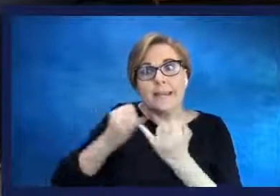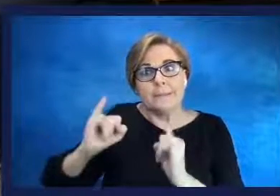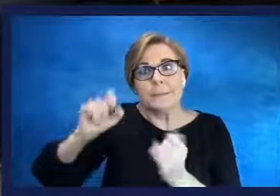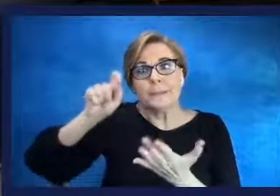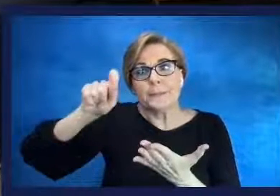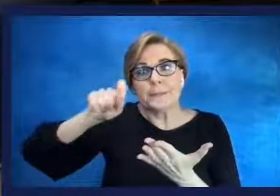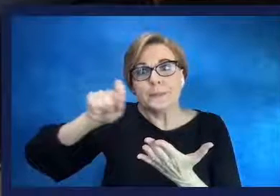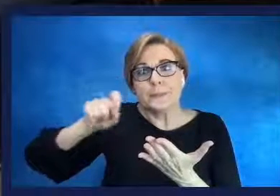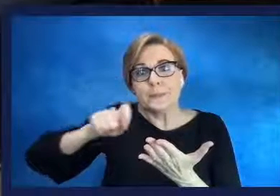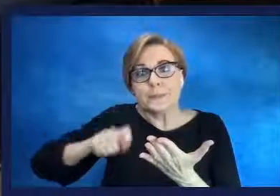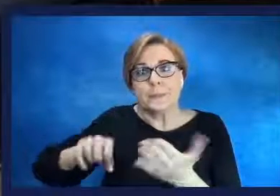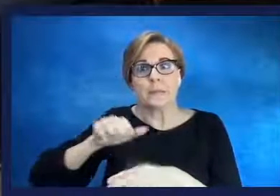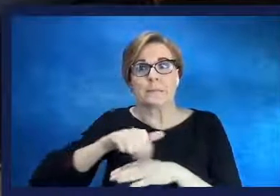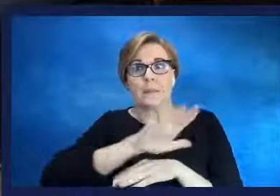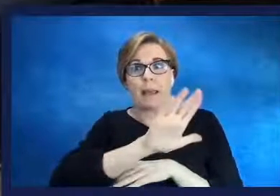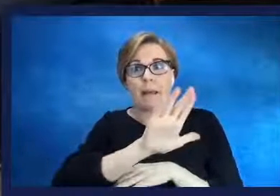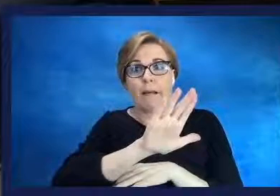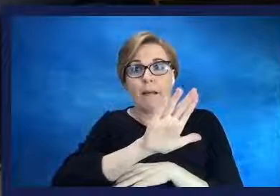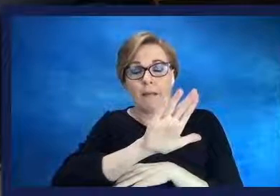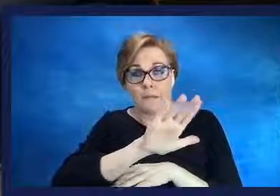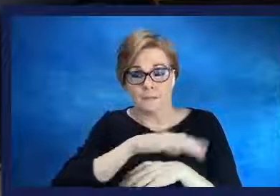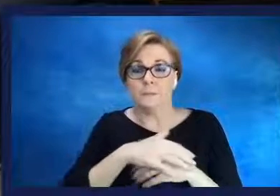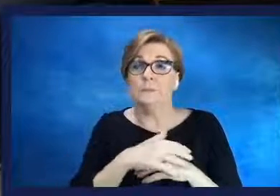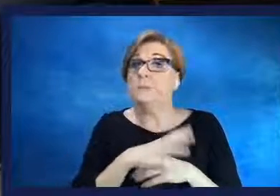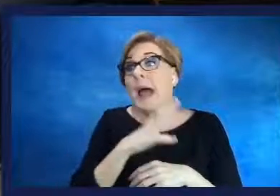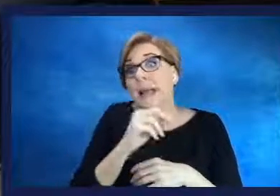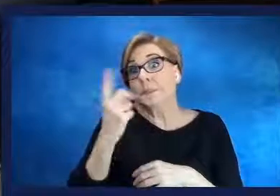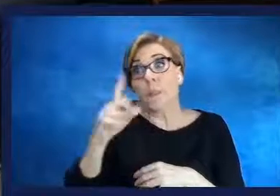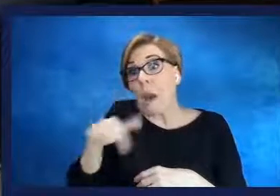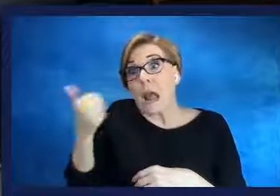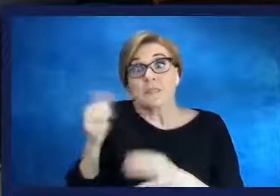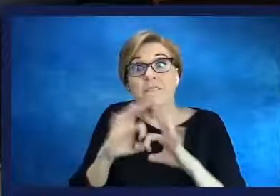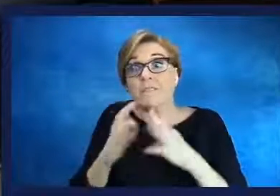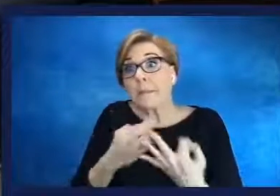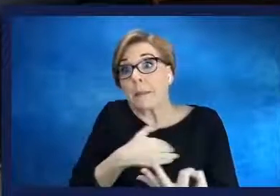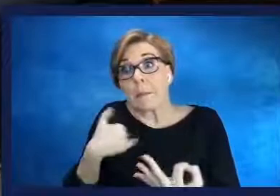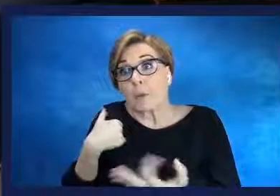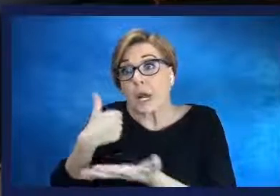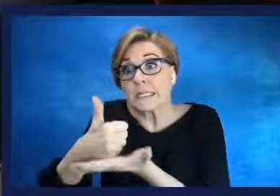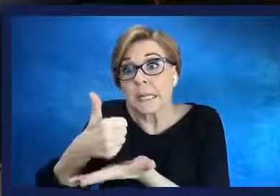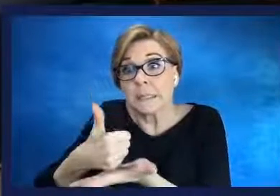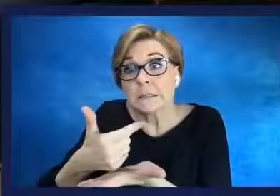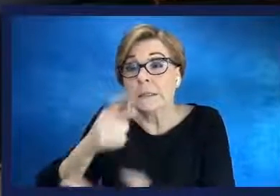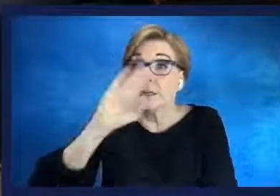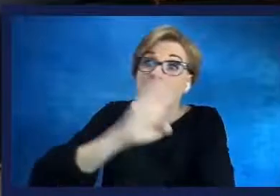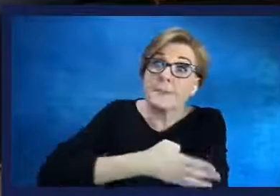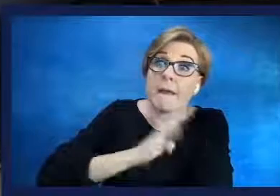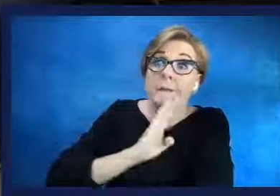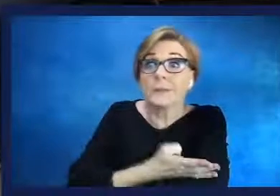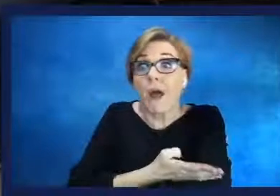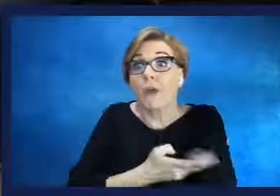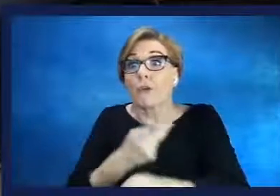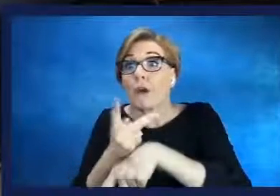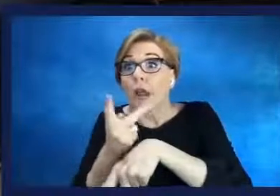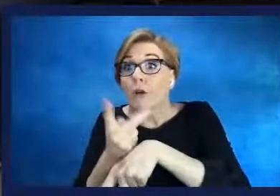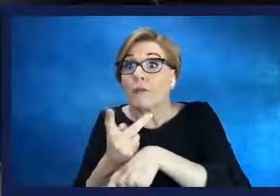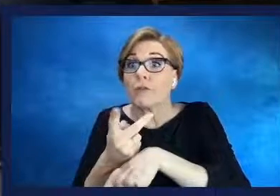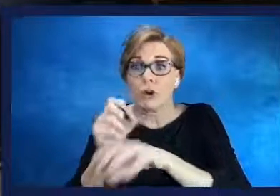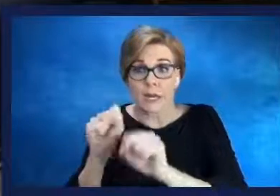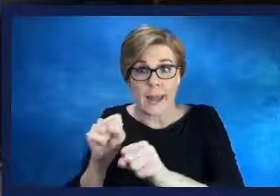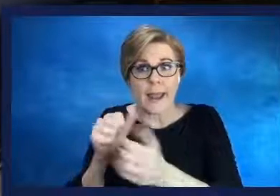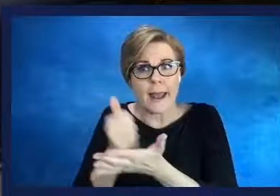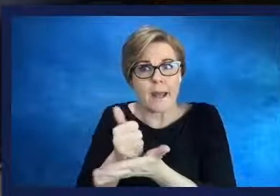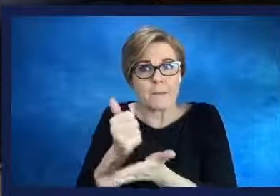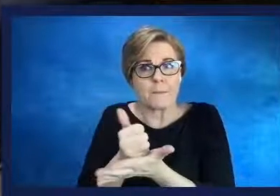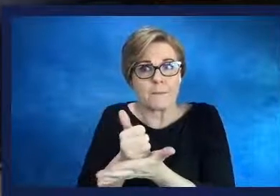the presentation where somebody else can assist them. So you could have a family member. You could have a son, daughter, caregiver that can assist you. It doesn't have to